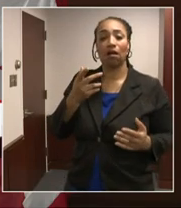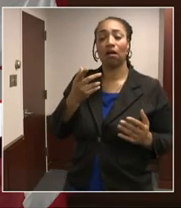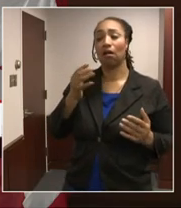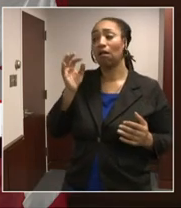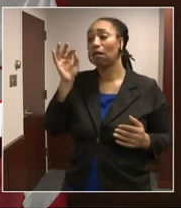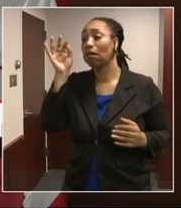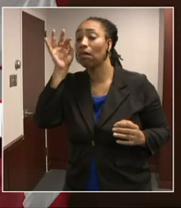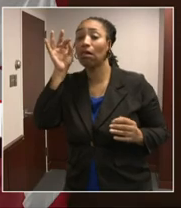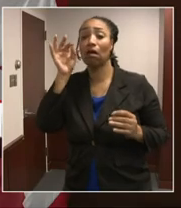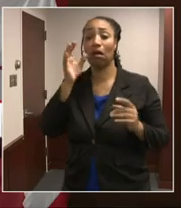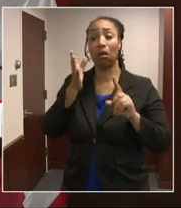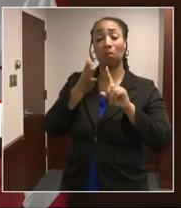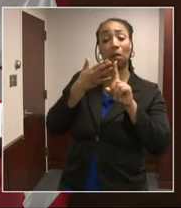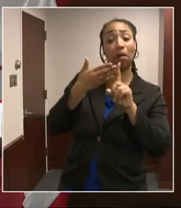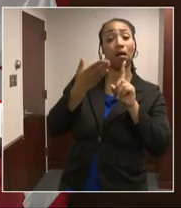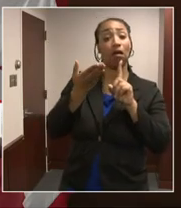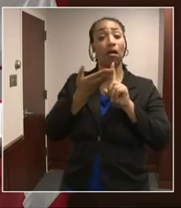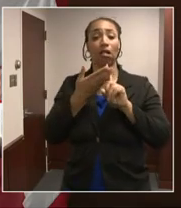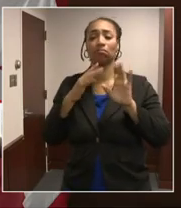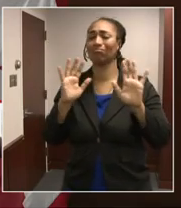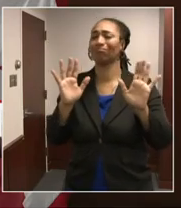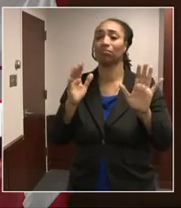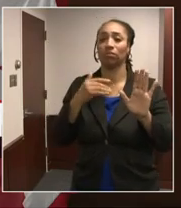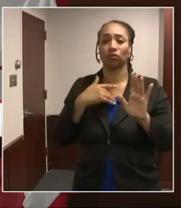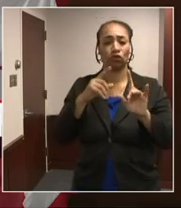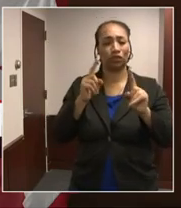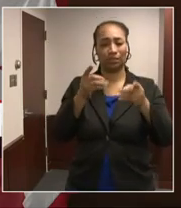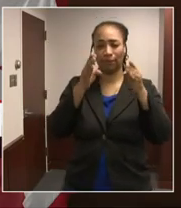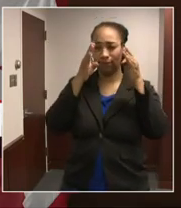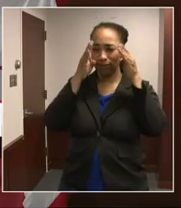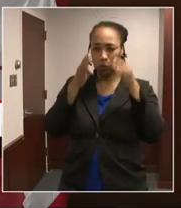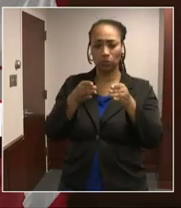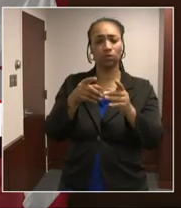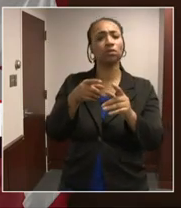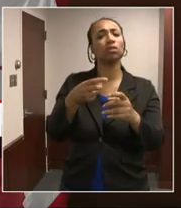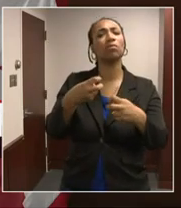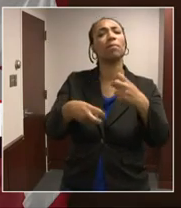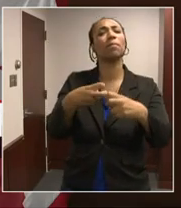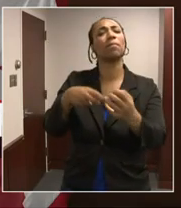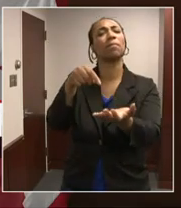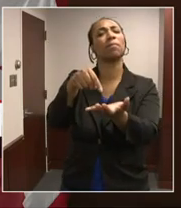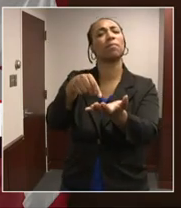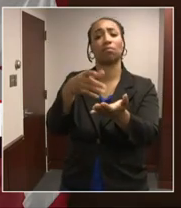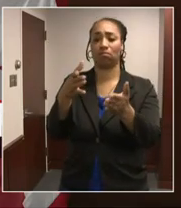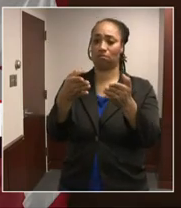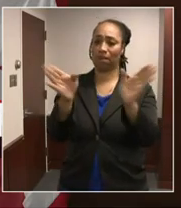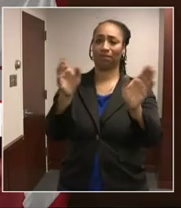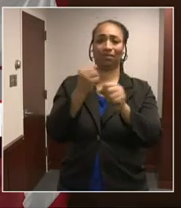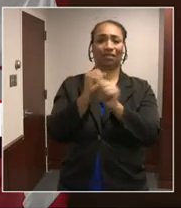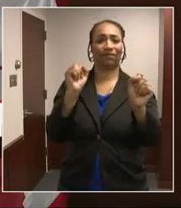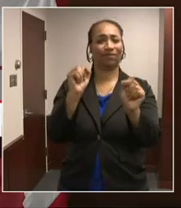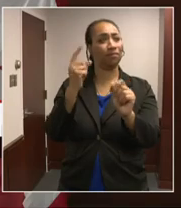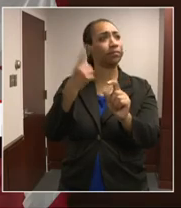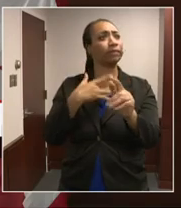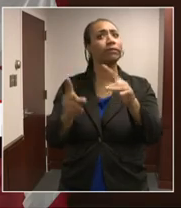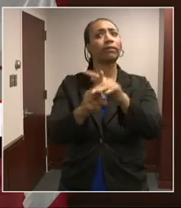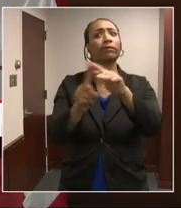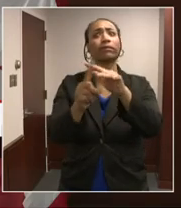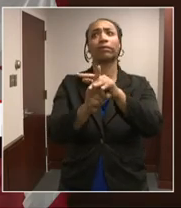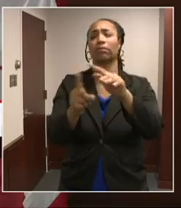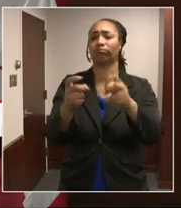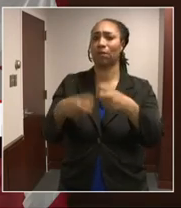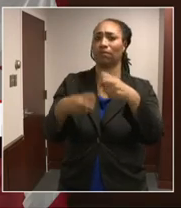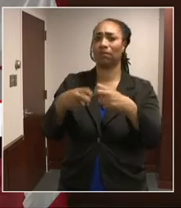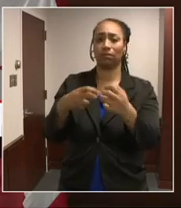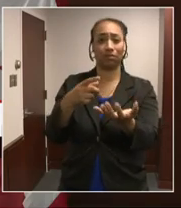address issues that are, I think that public safety is always going to be an issue of concern for a mayor and the people who live